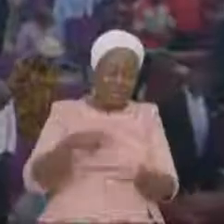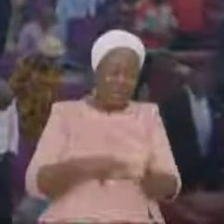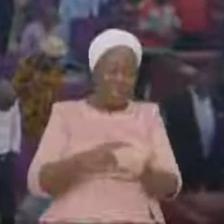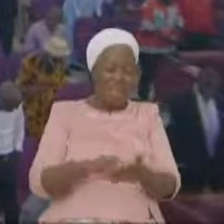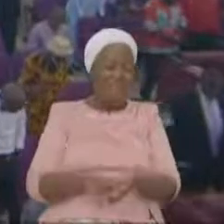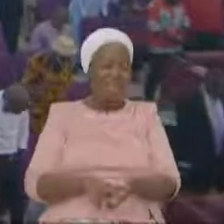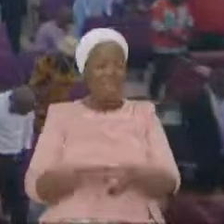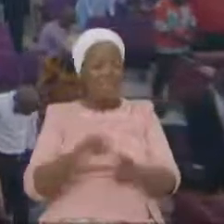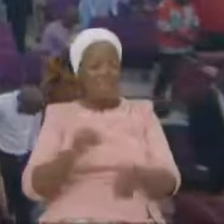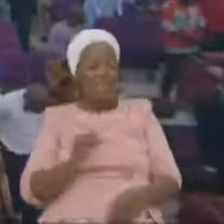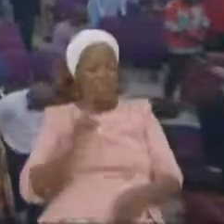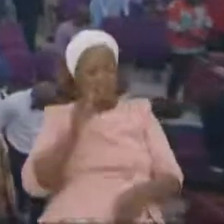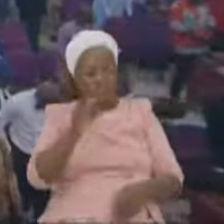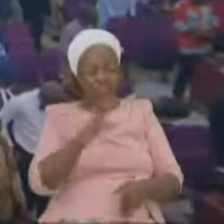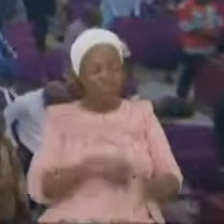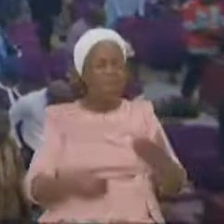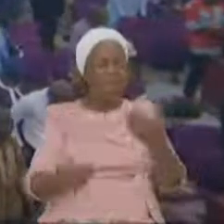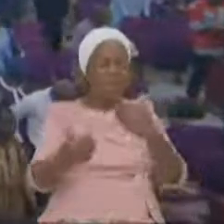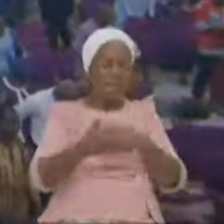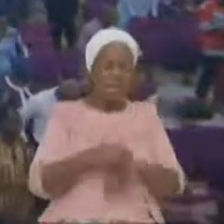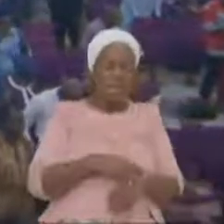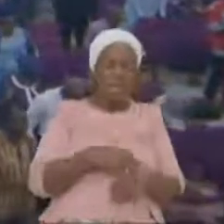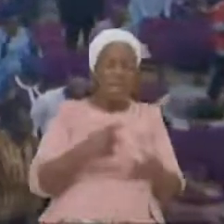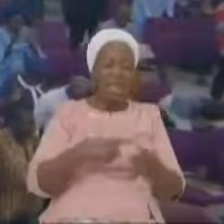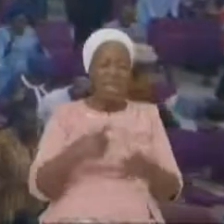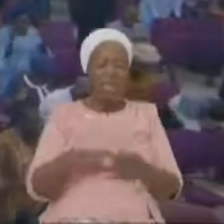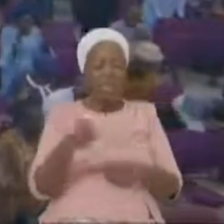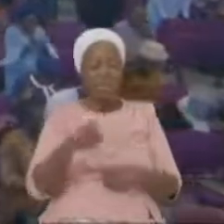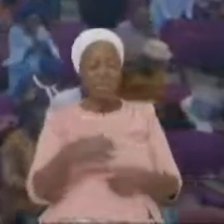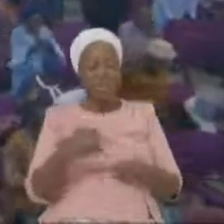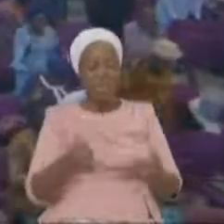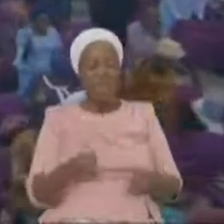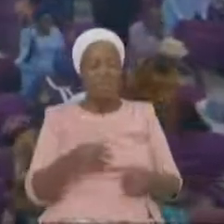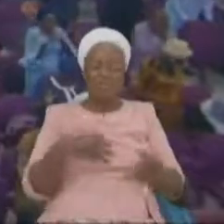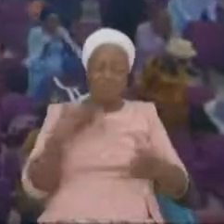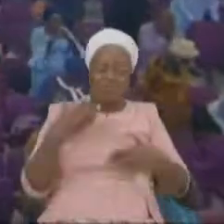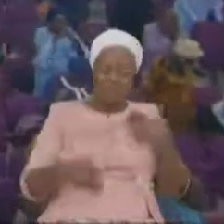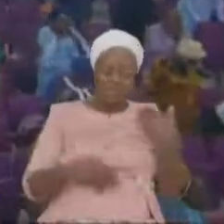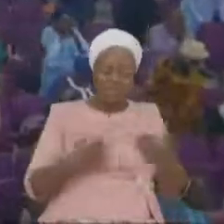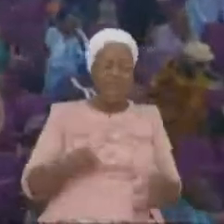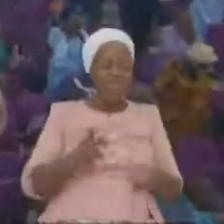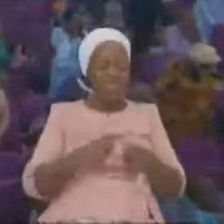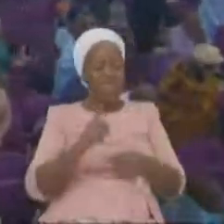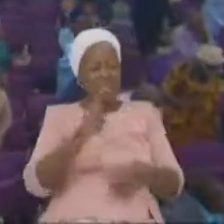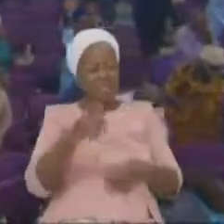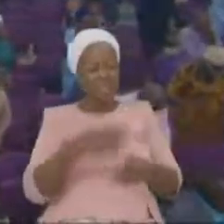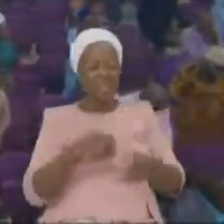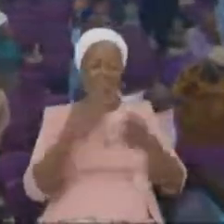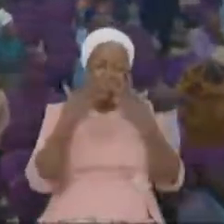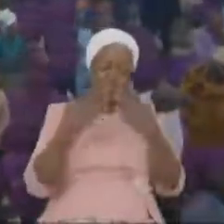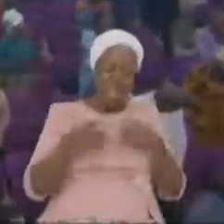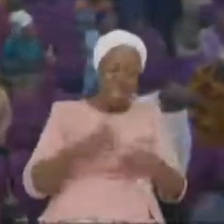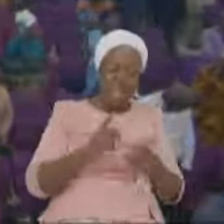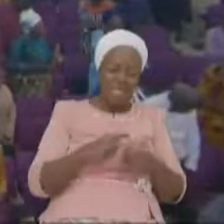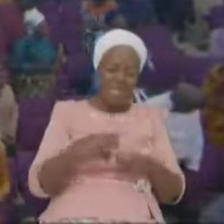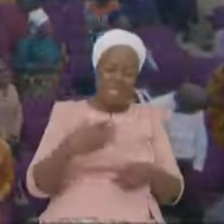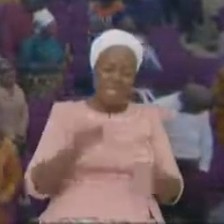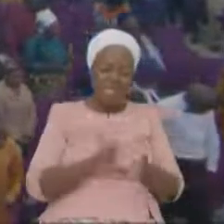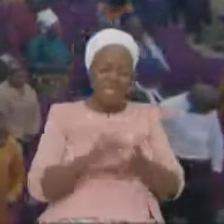forward and backward, and then you're happy, then you are sad, and things that make you